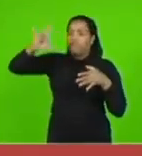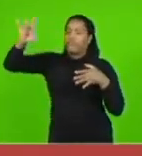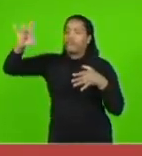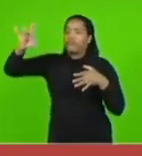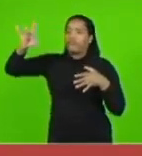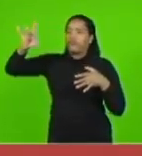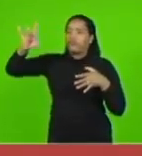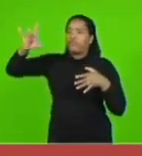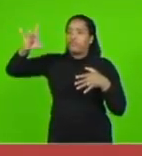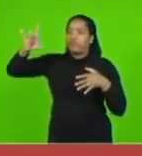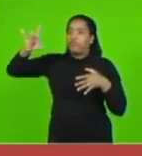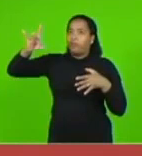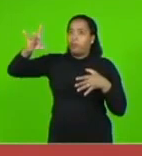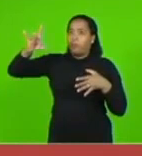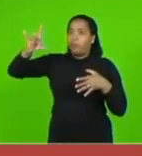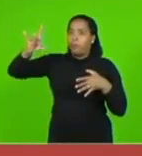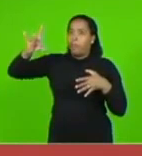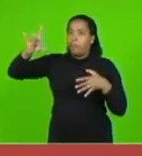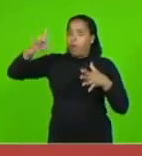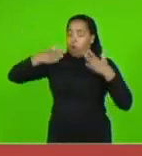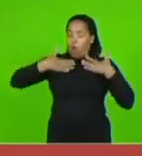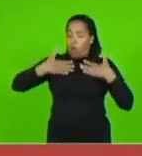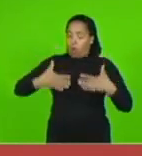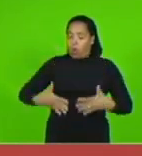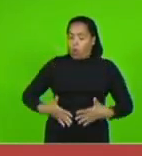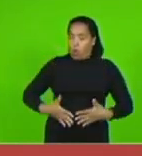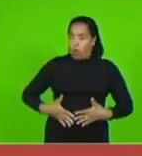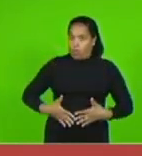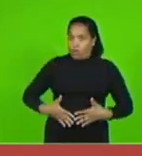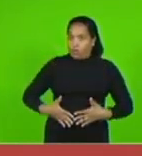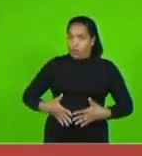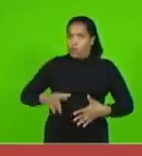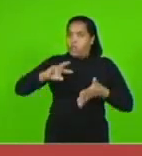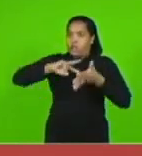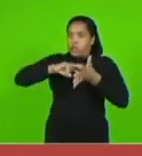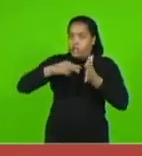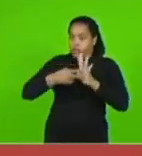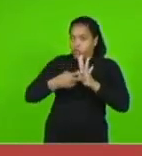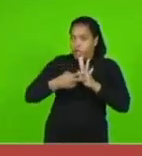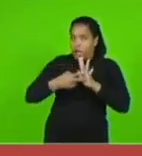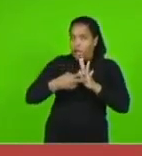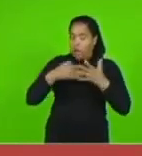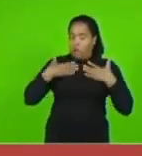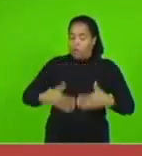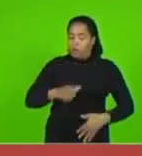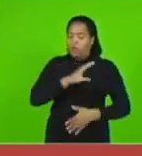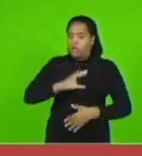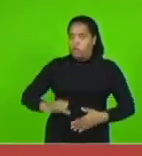are in Jesus. Those that have died in Jesus and those who are alive.